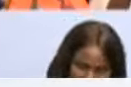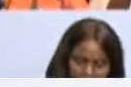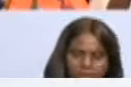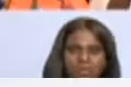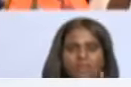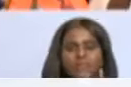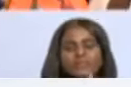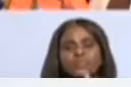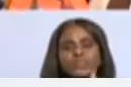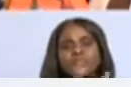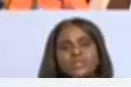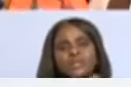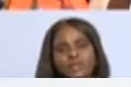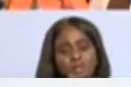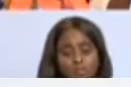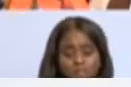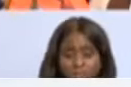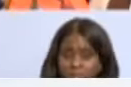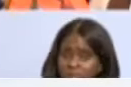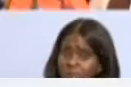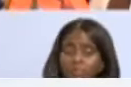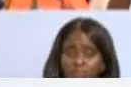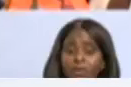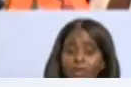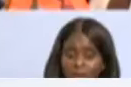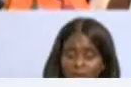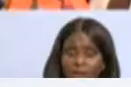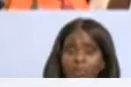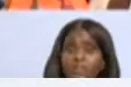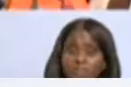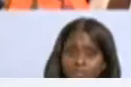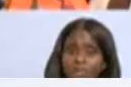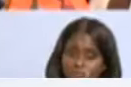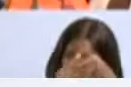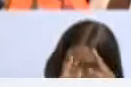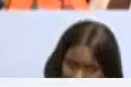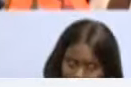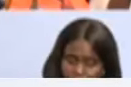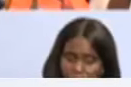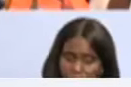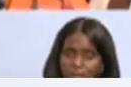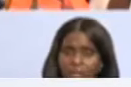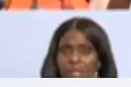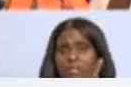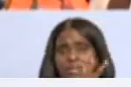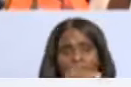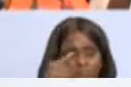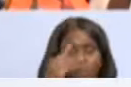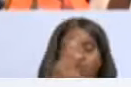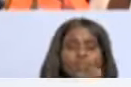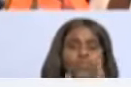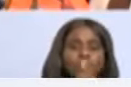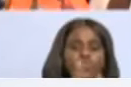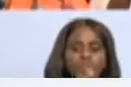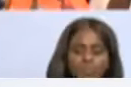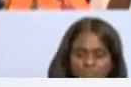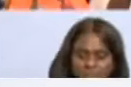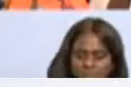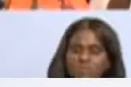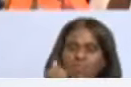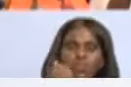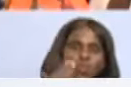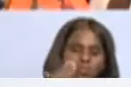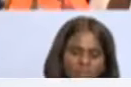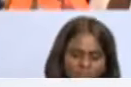leaders, we have made a special provision under the CDF for the construction of chief's palaces. We are